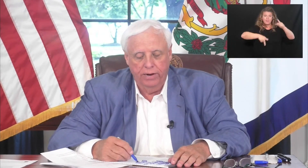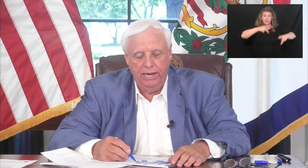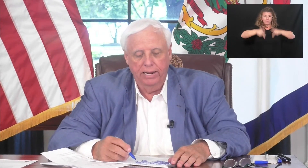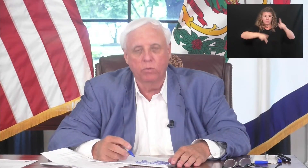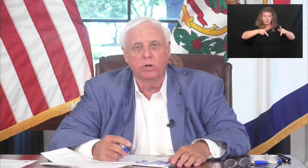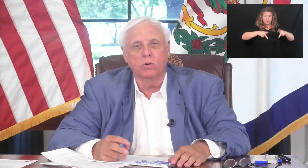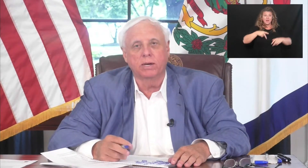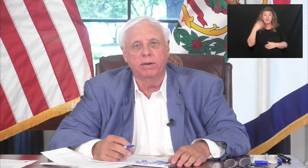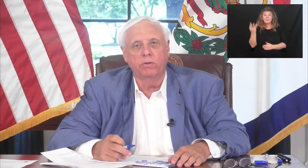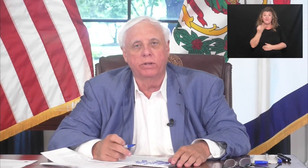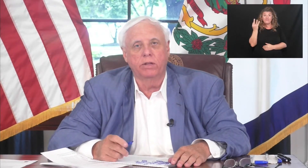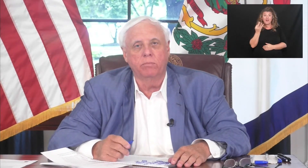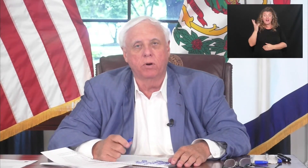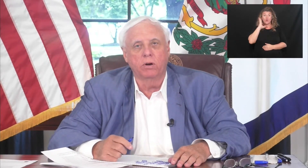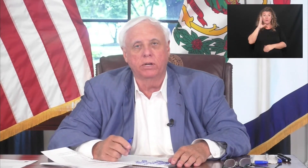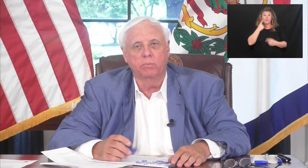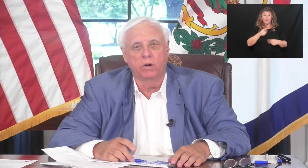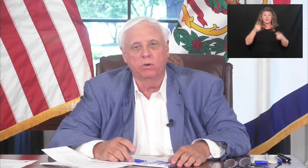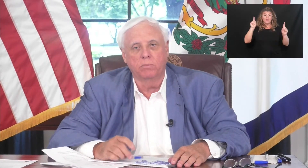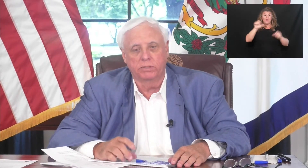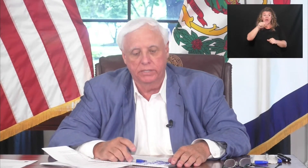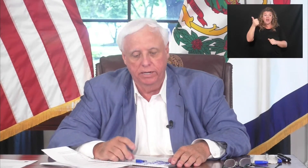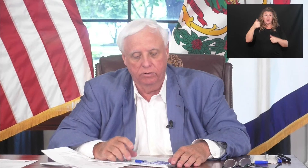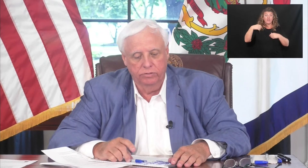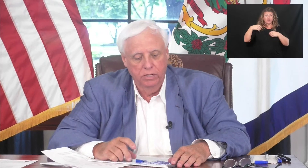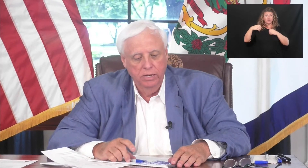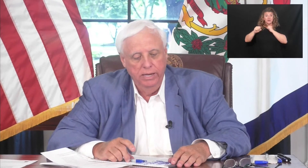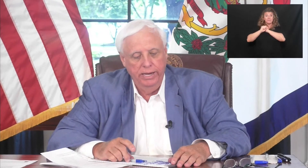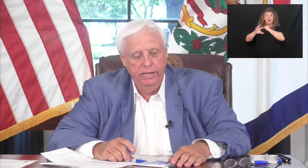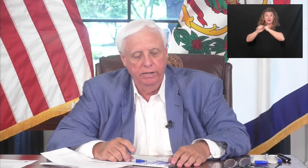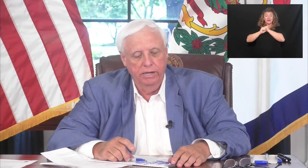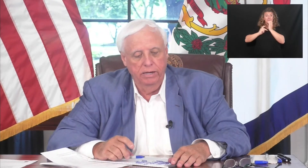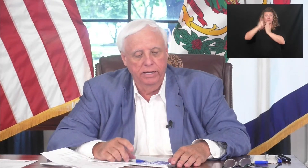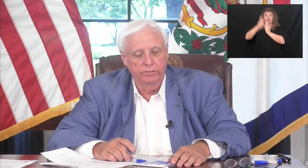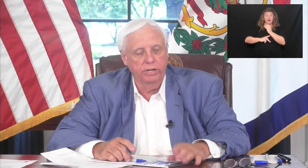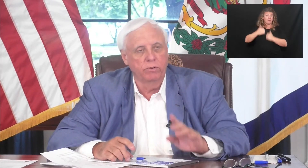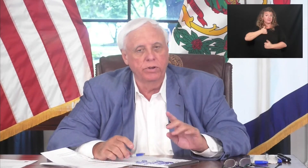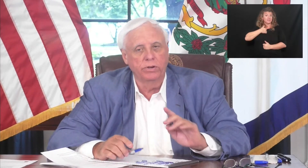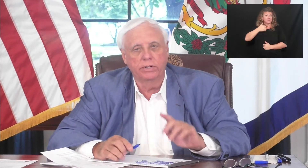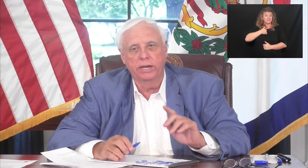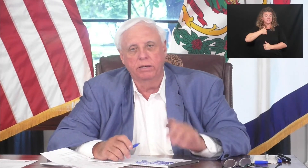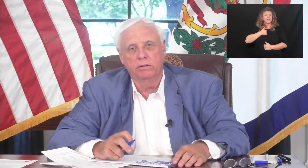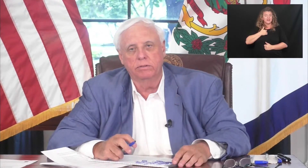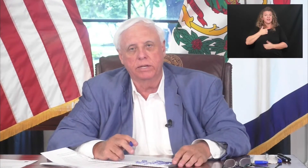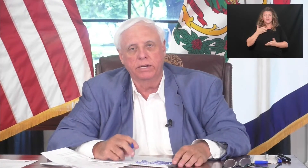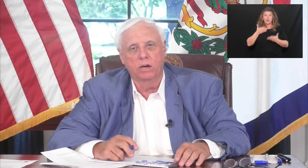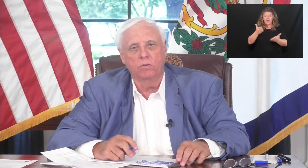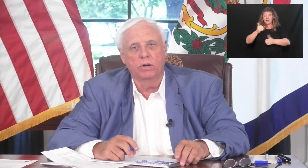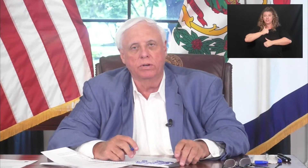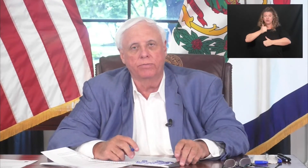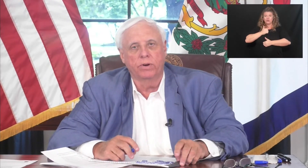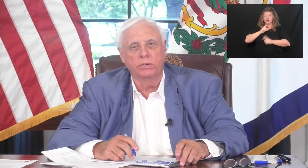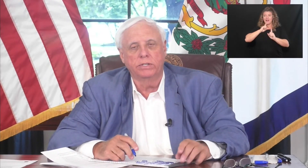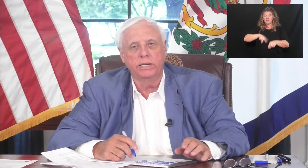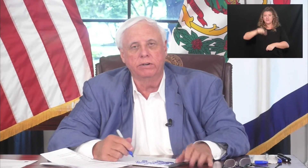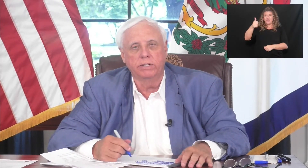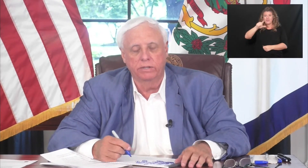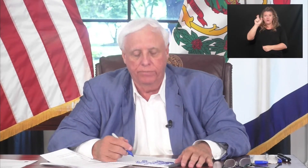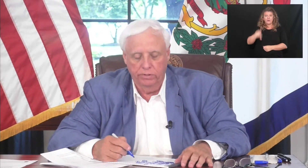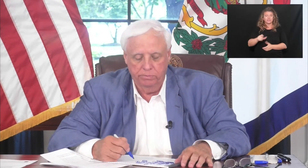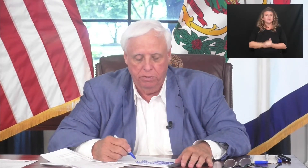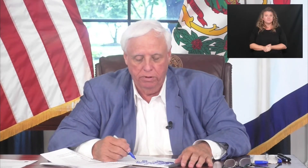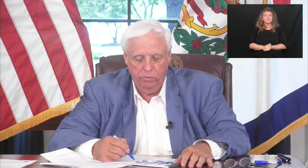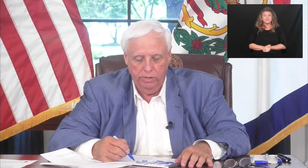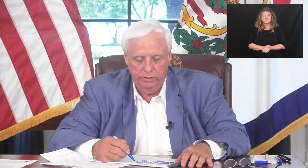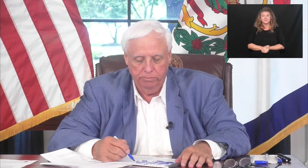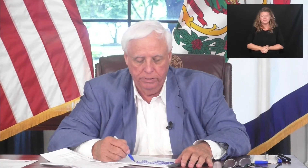on Friday, we're going to come out with another marketing program ourselves. And General, you can take over on the tiering in the